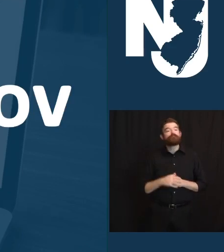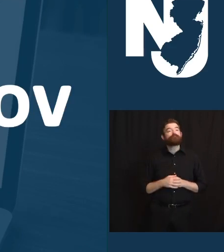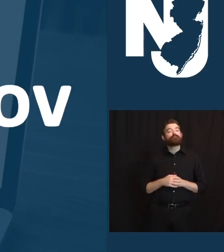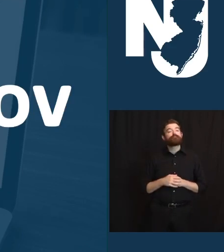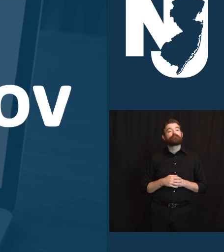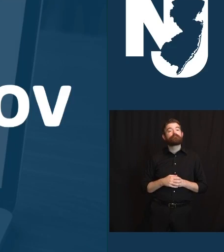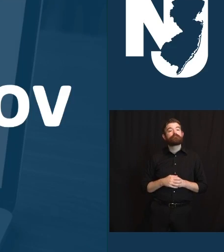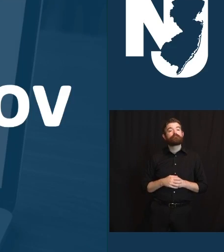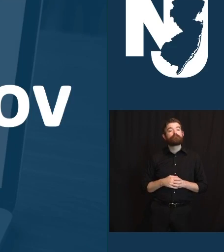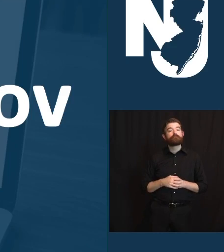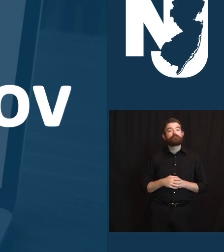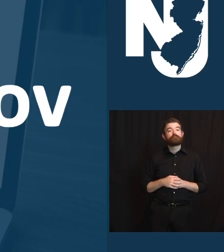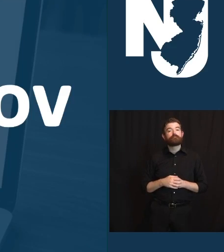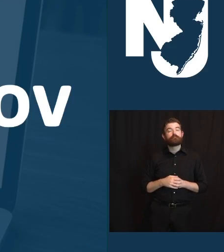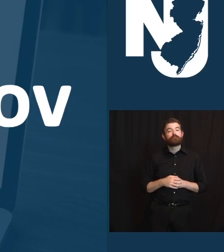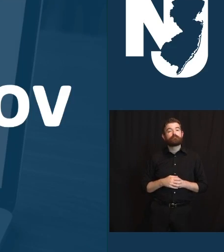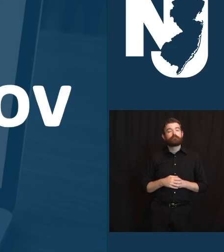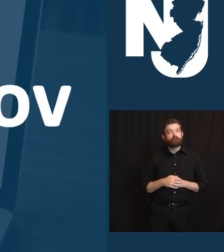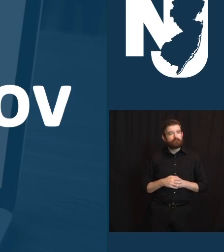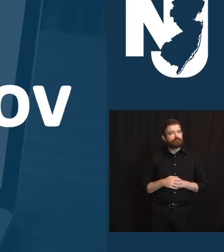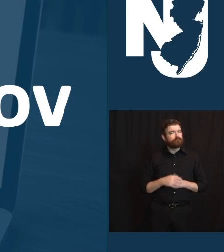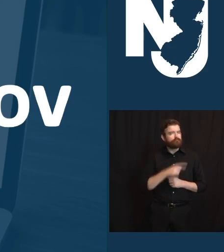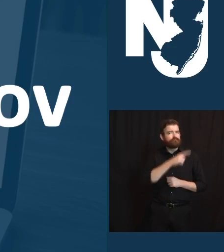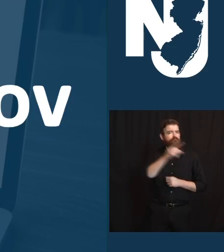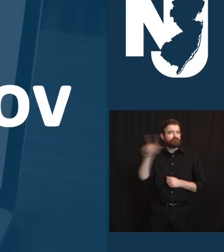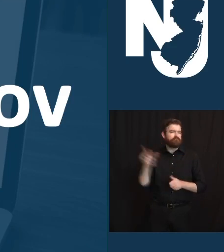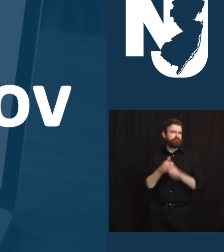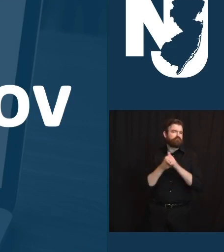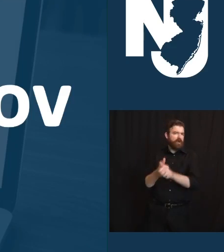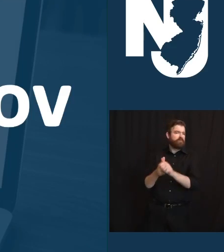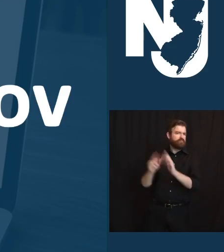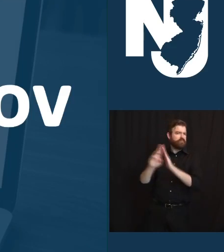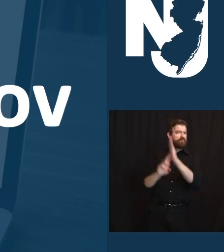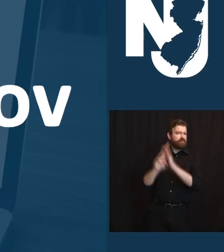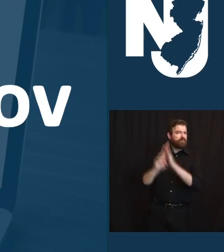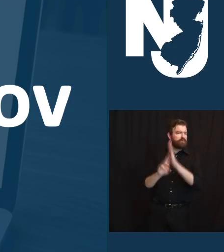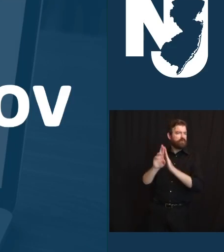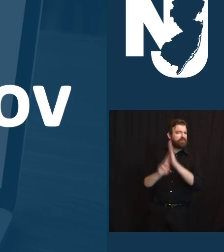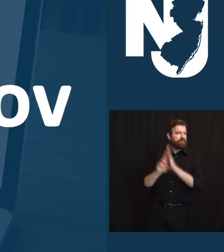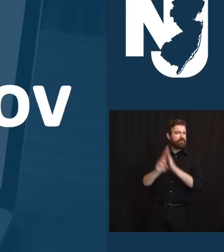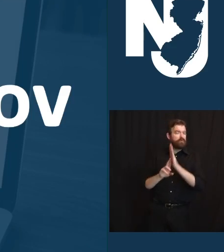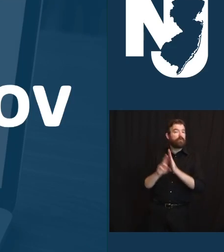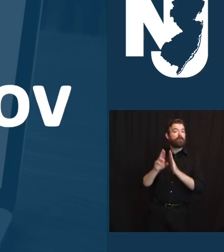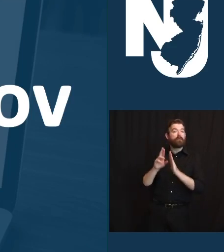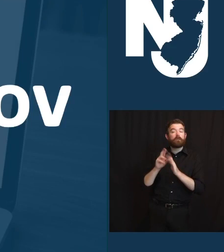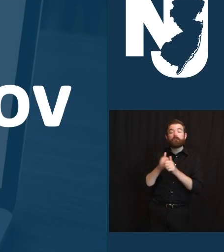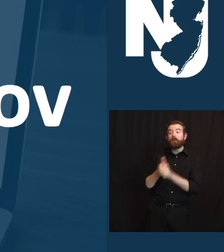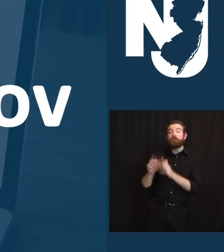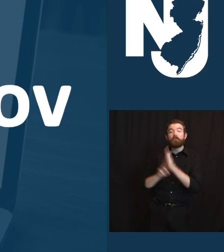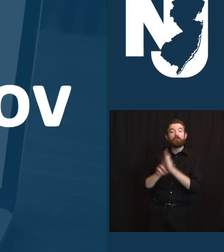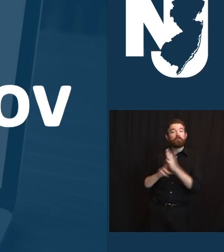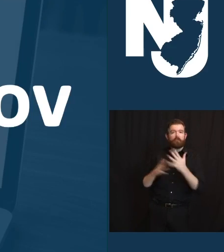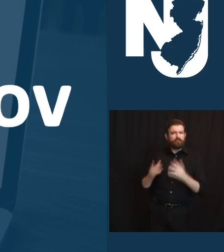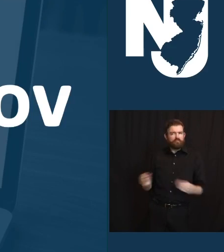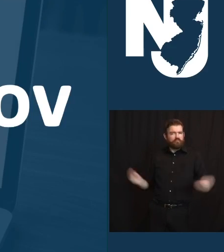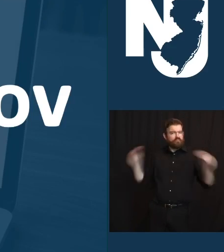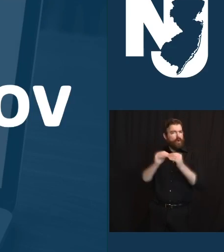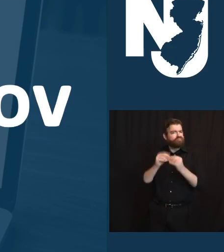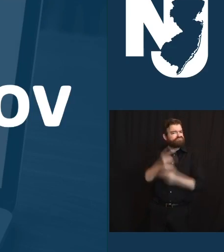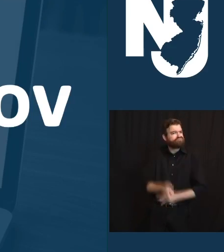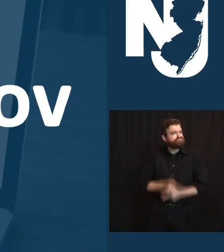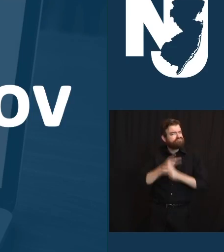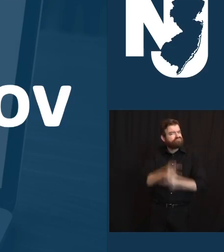just the letter of the guidance we have released, but the spirit of community in helping to protect patrons and